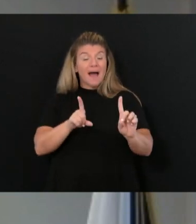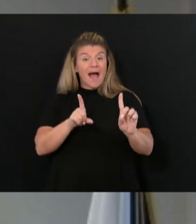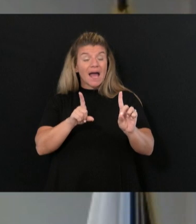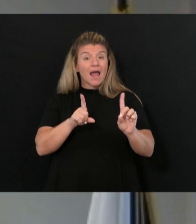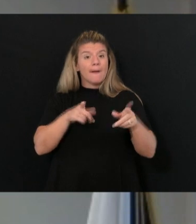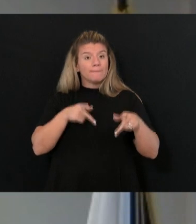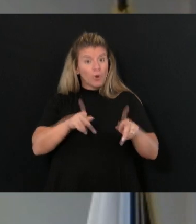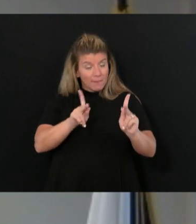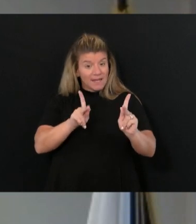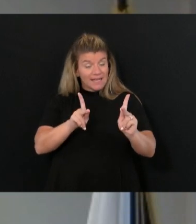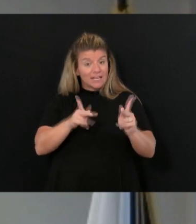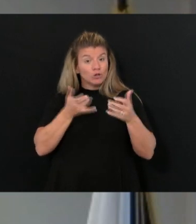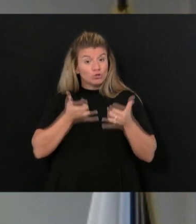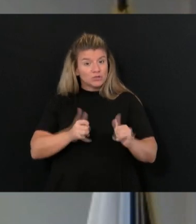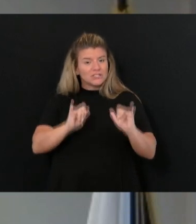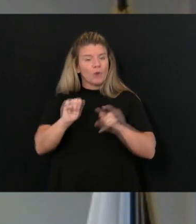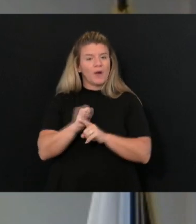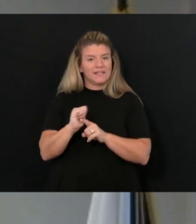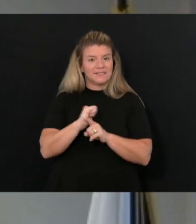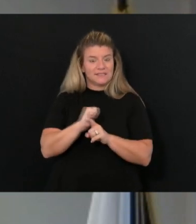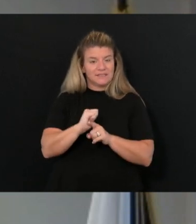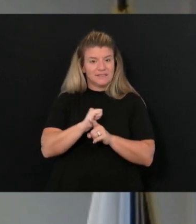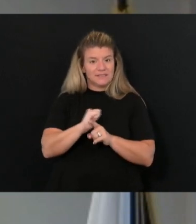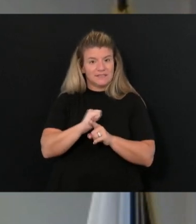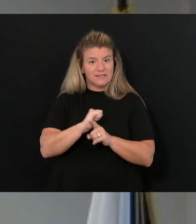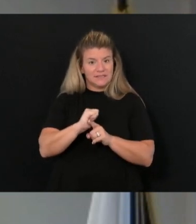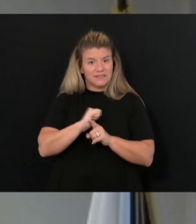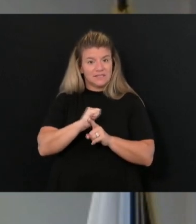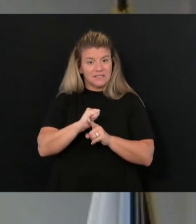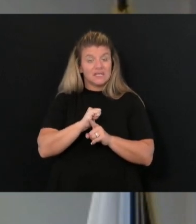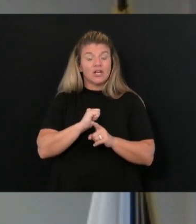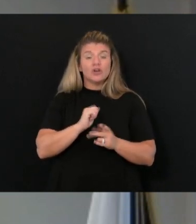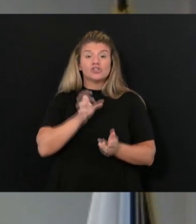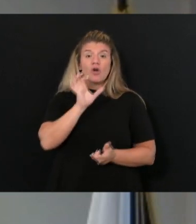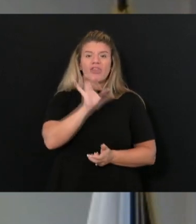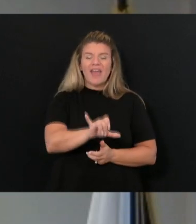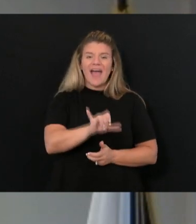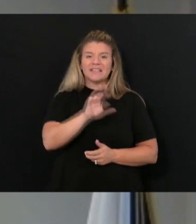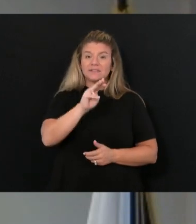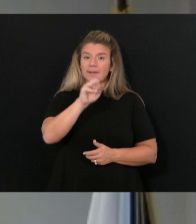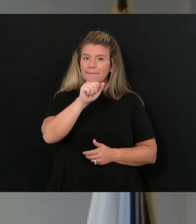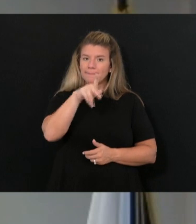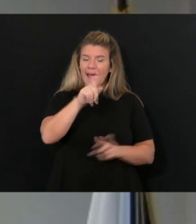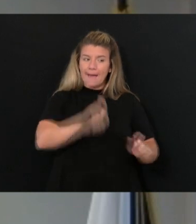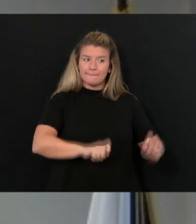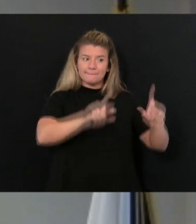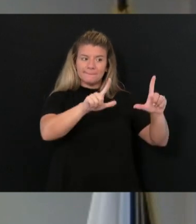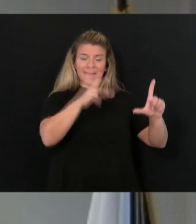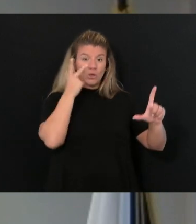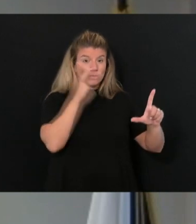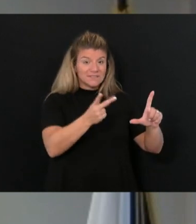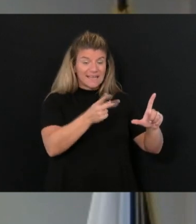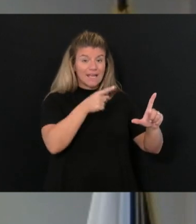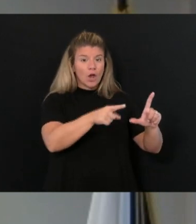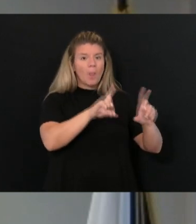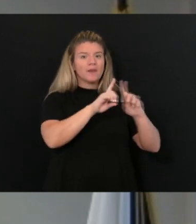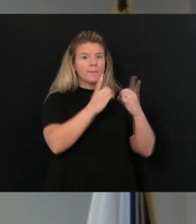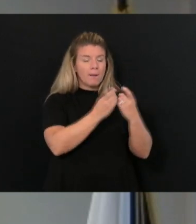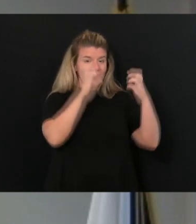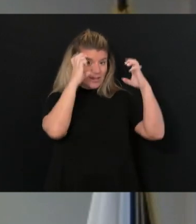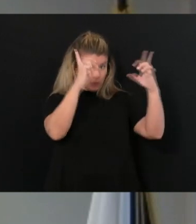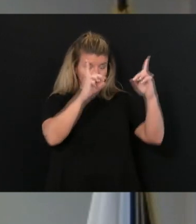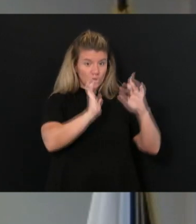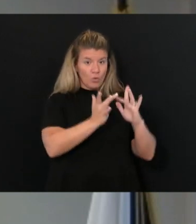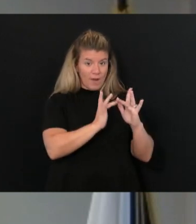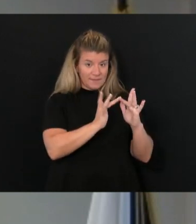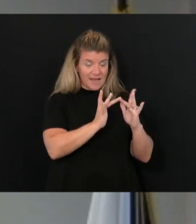to continue practicing. So that will be the map that will be posted on the Department of Education website